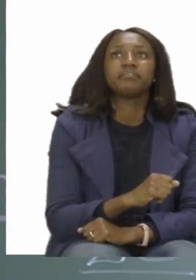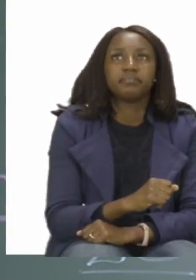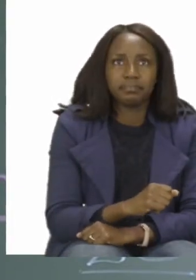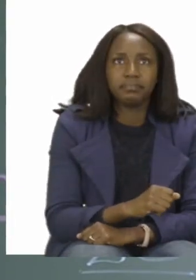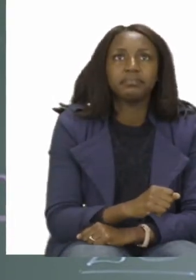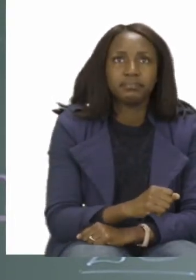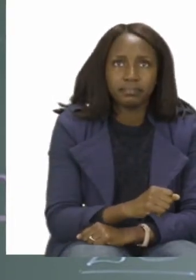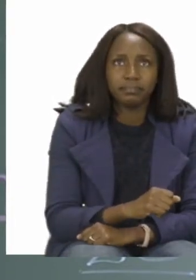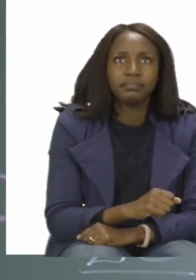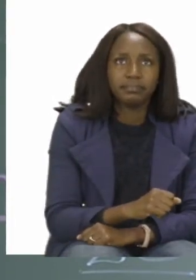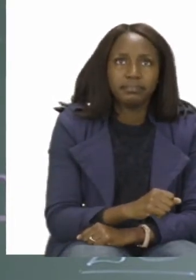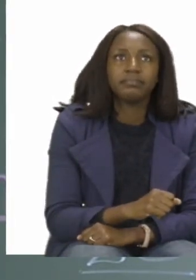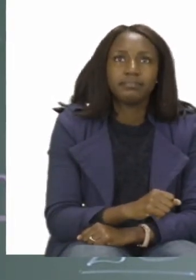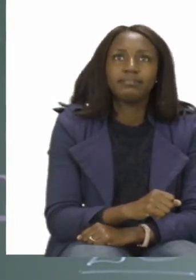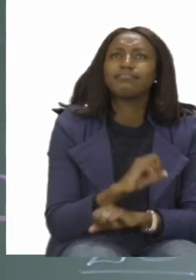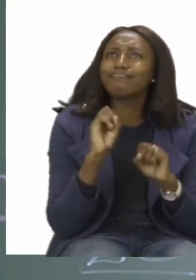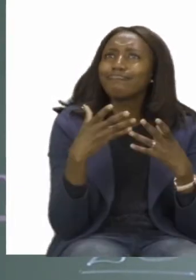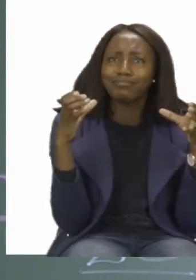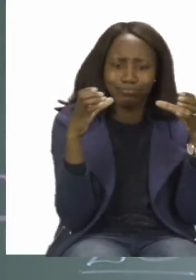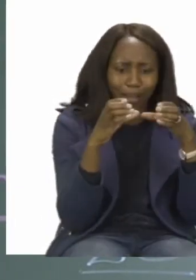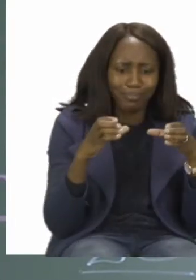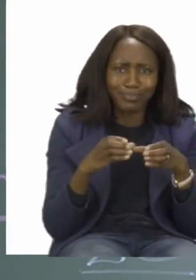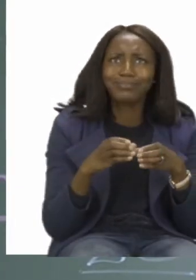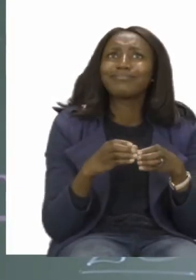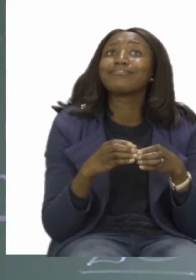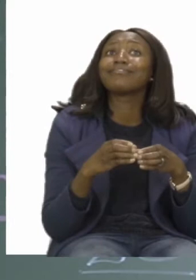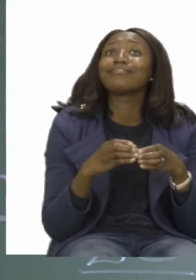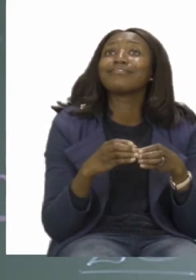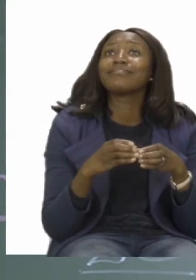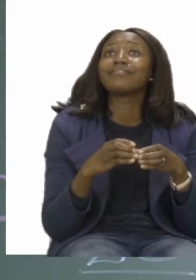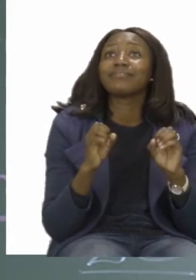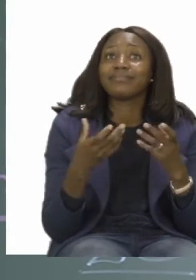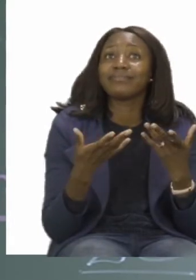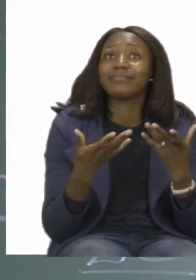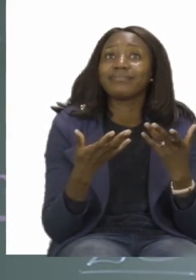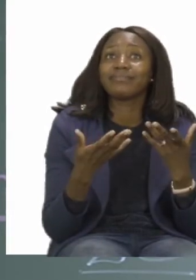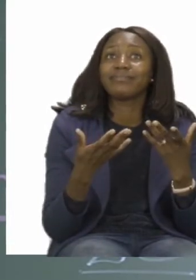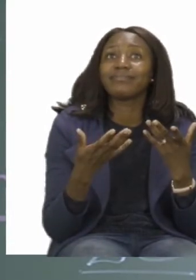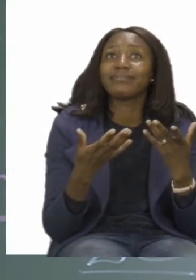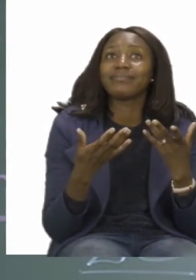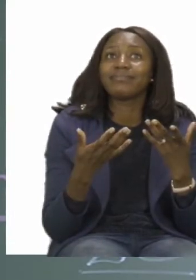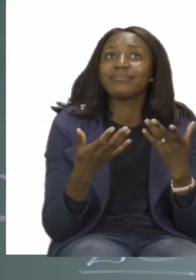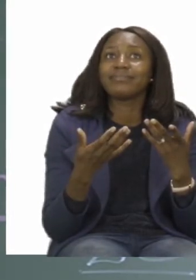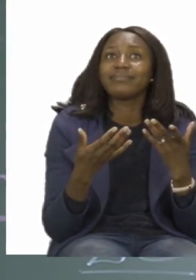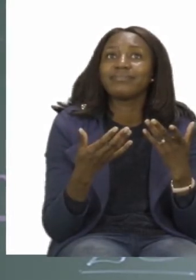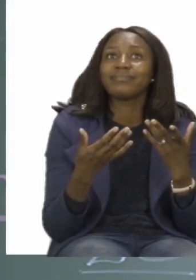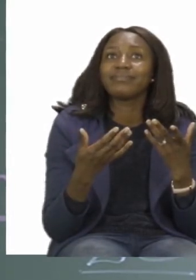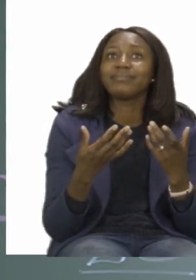9. So, how many times do we have groups of 3? We have